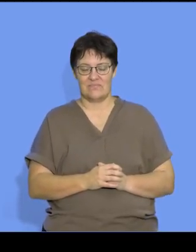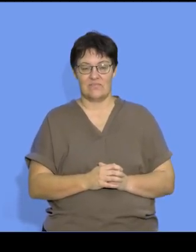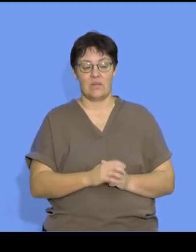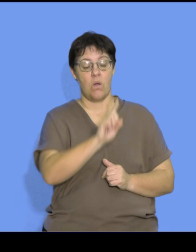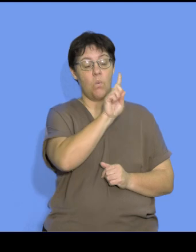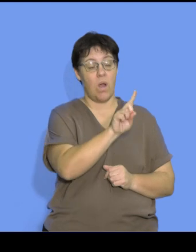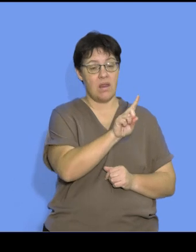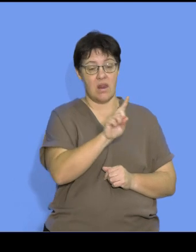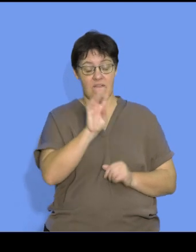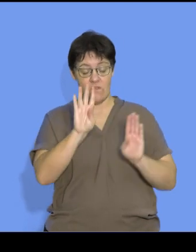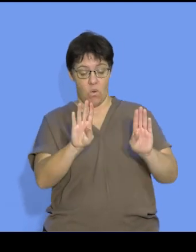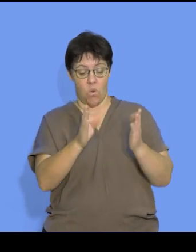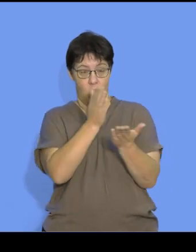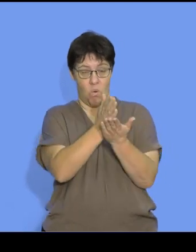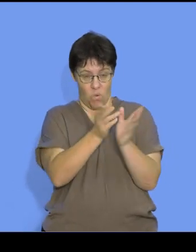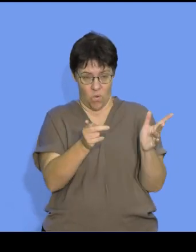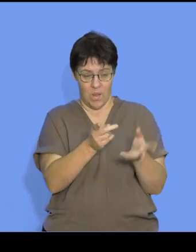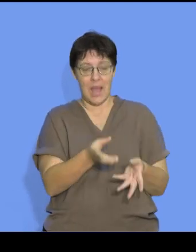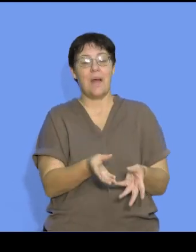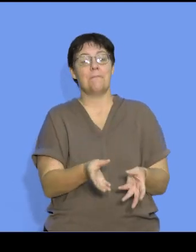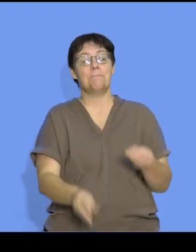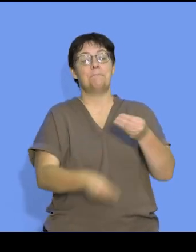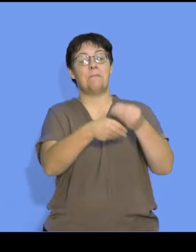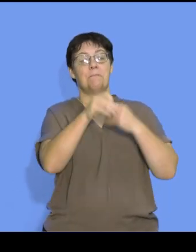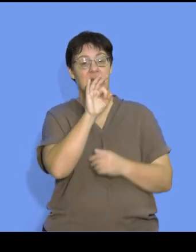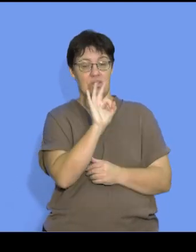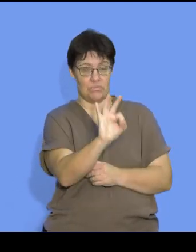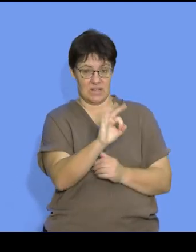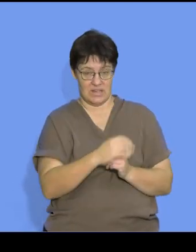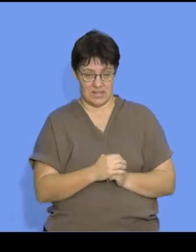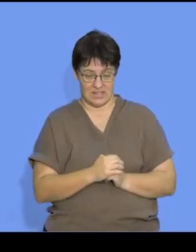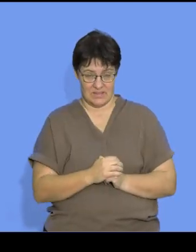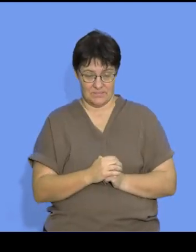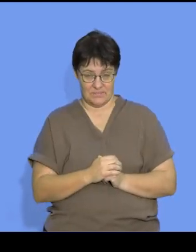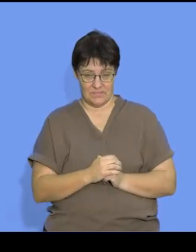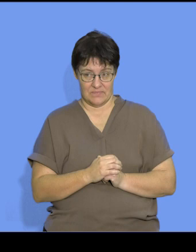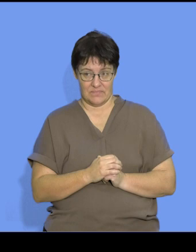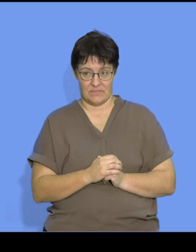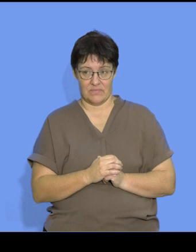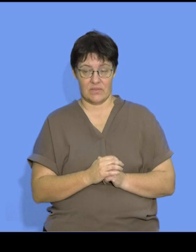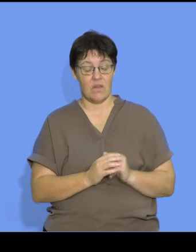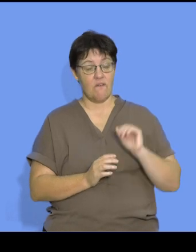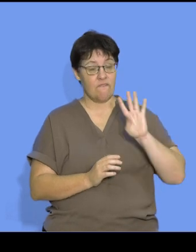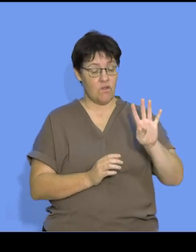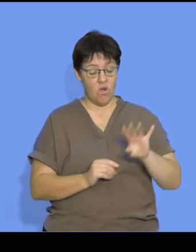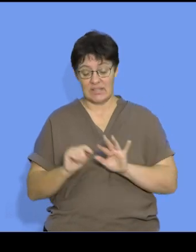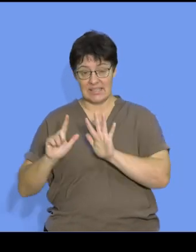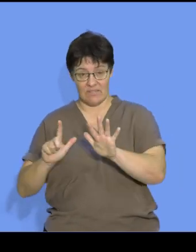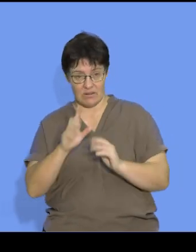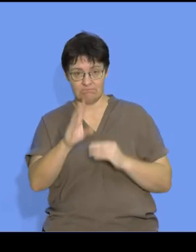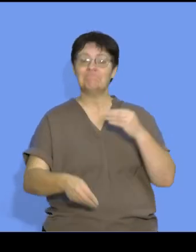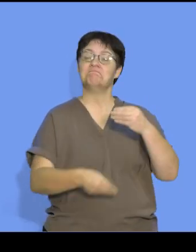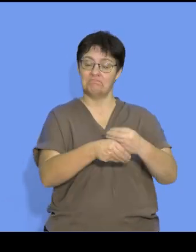Between 1 and 4, I can see that I added 3. Between 4 and